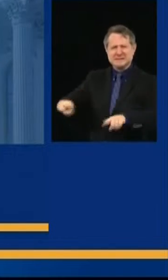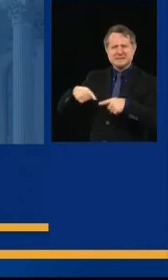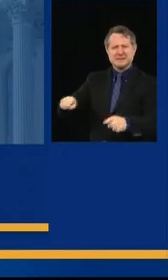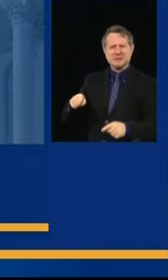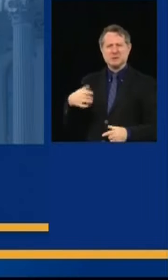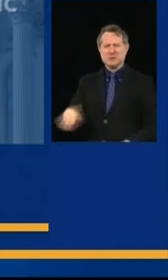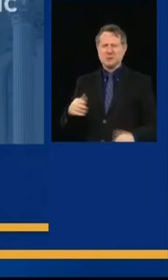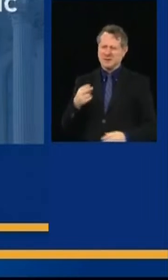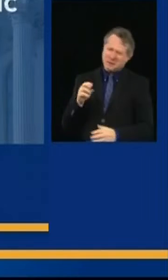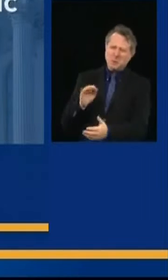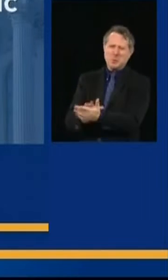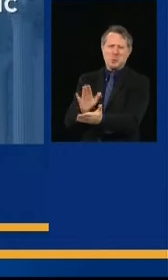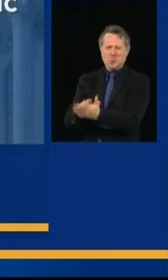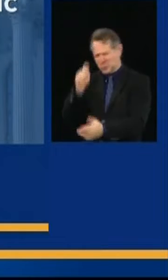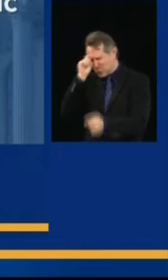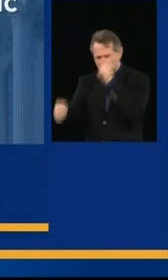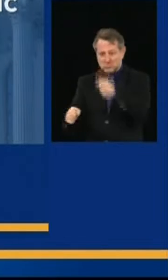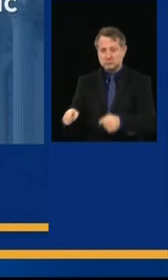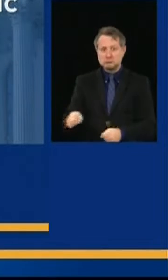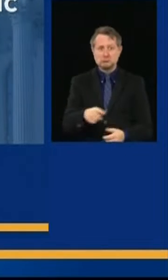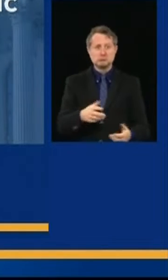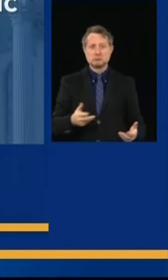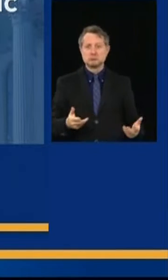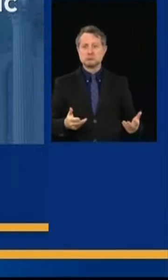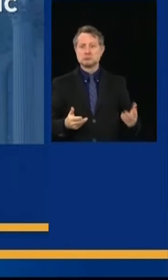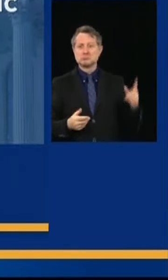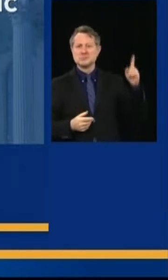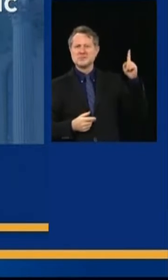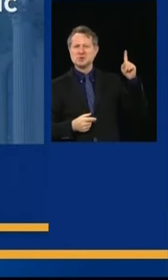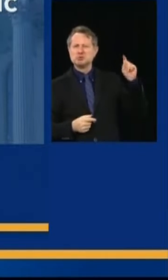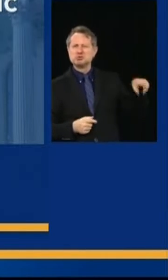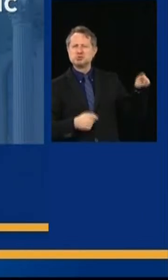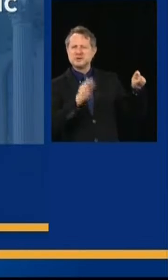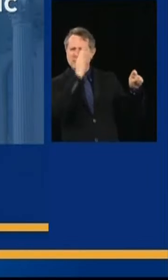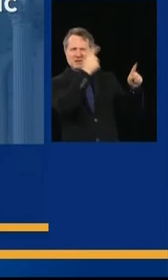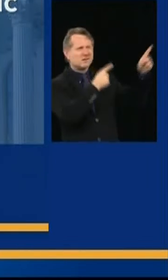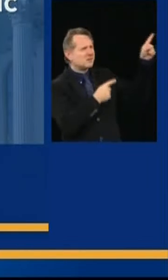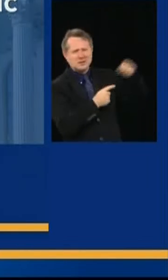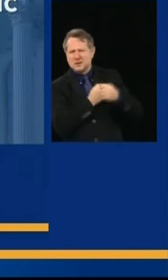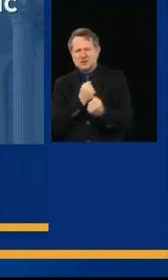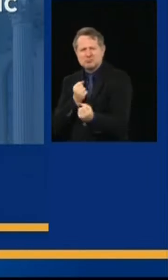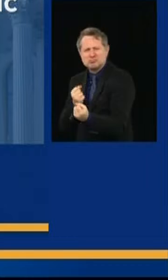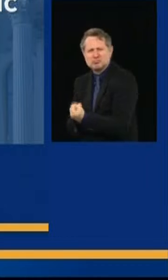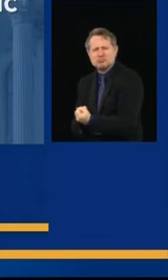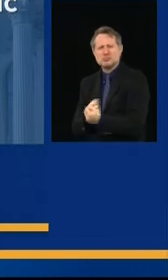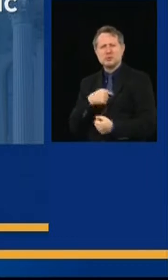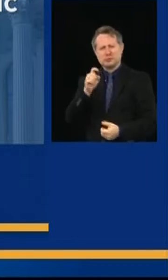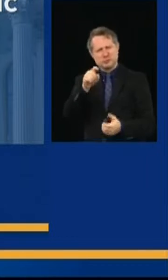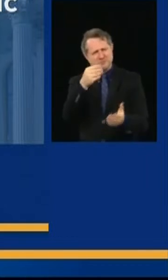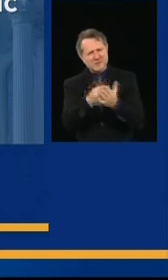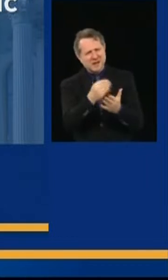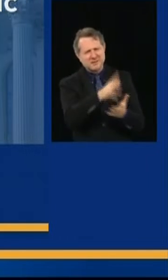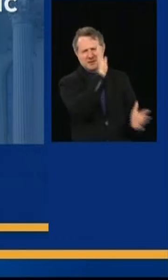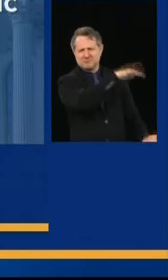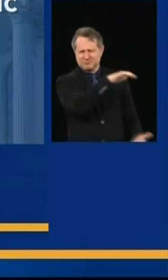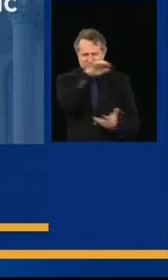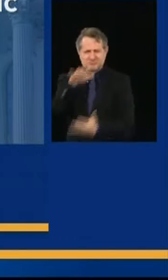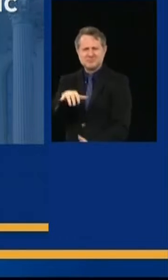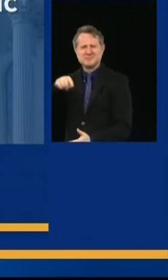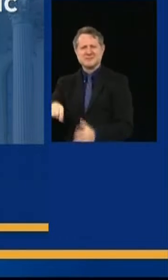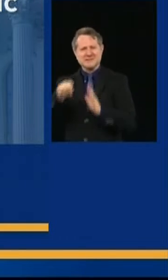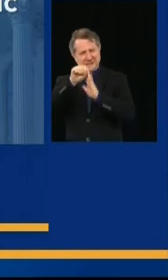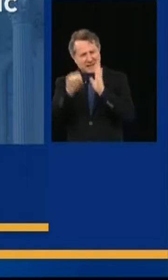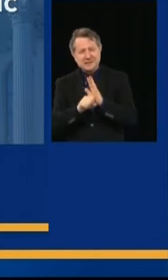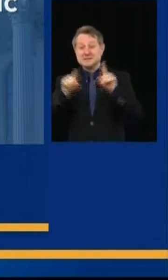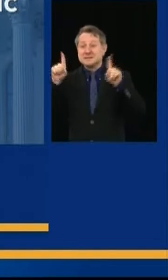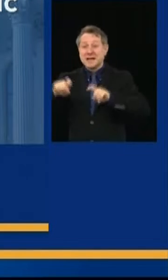do we not give them the support that we need? We also need funding for state testing. Everyone says the key is testing. The key